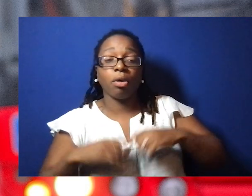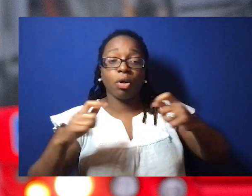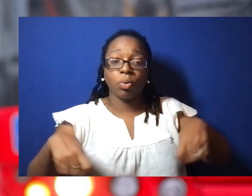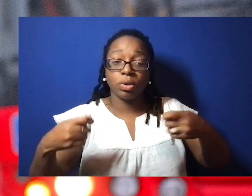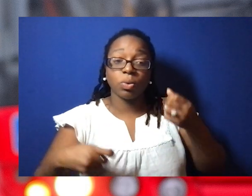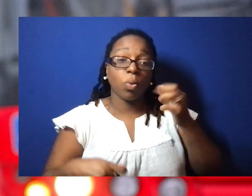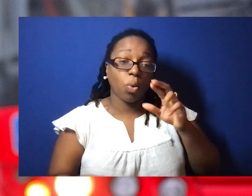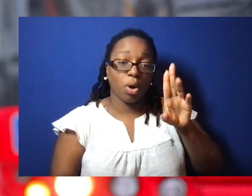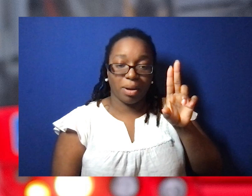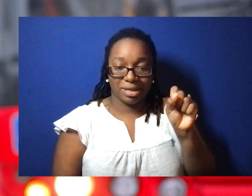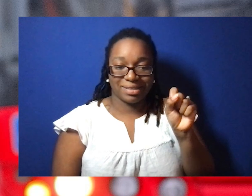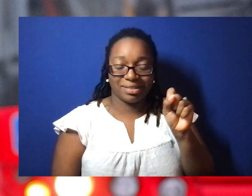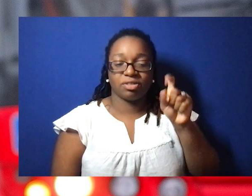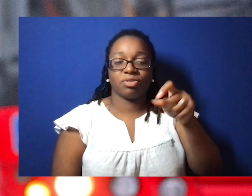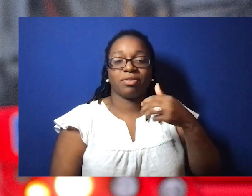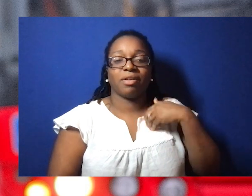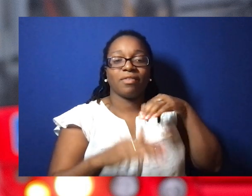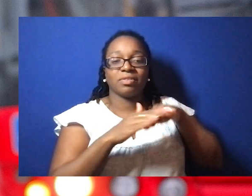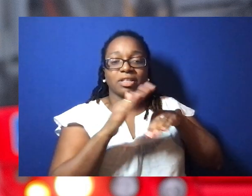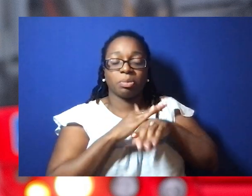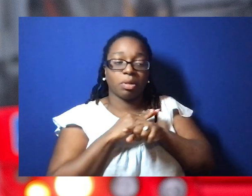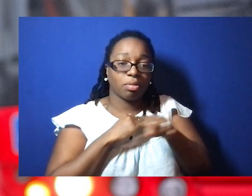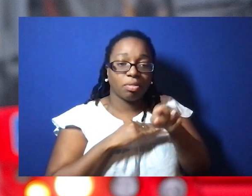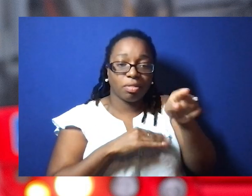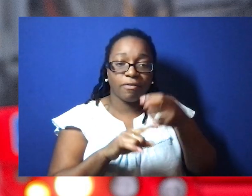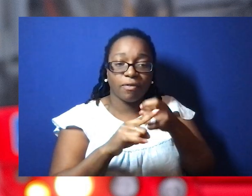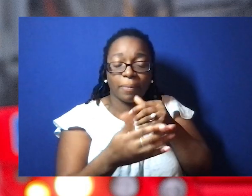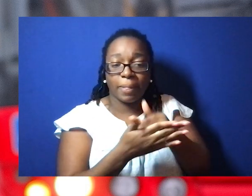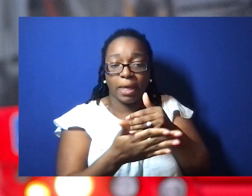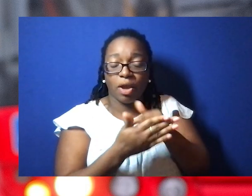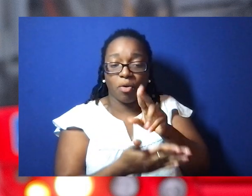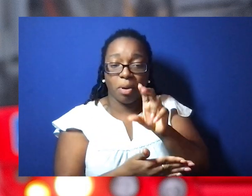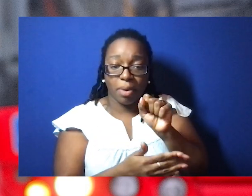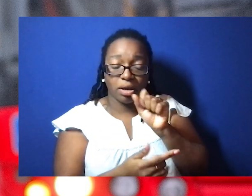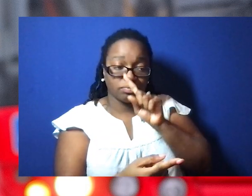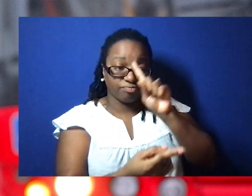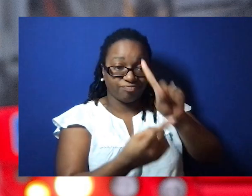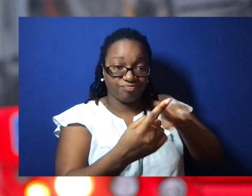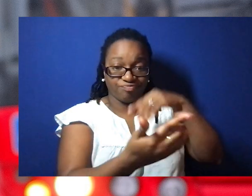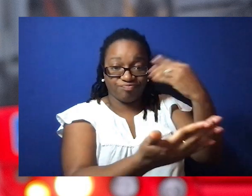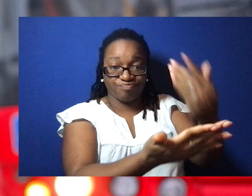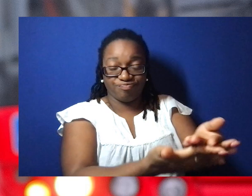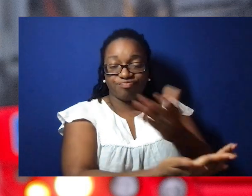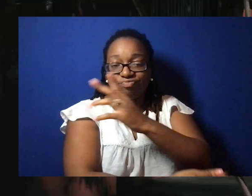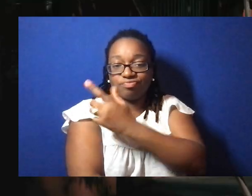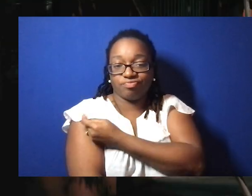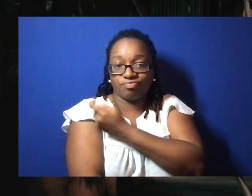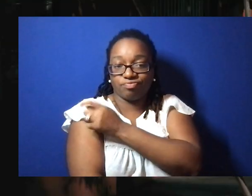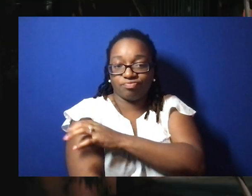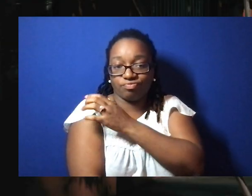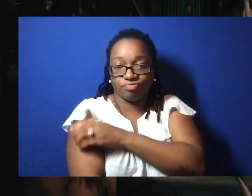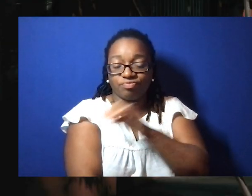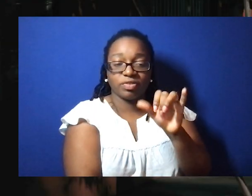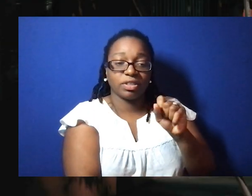bus. There should be an accessible path of travel from the nearest bus stop all the way to the vaccination clinic,